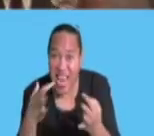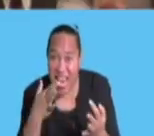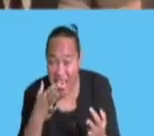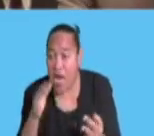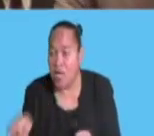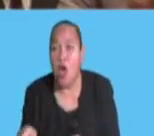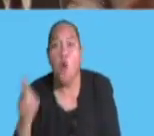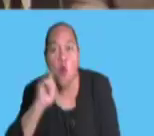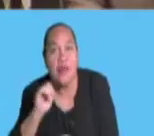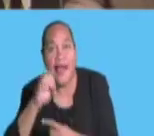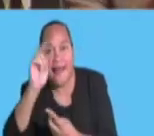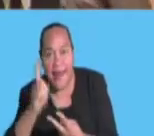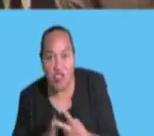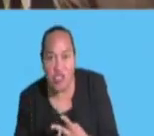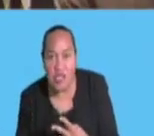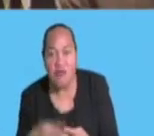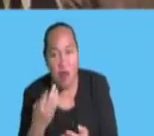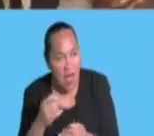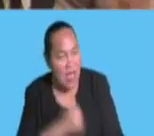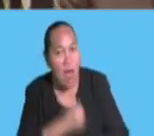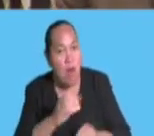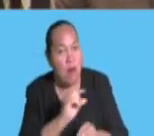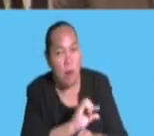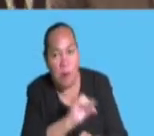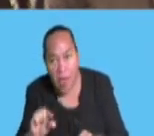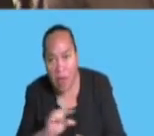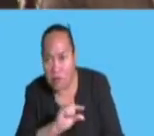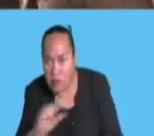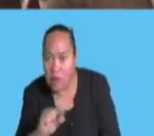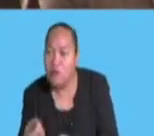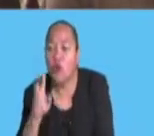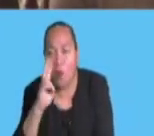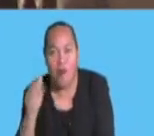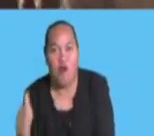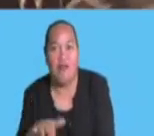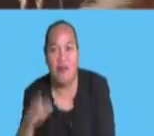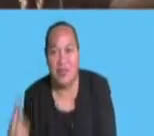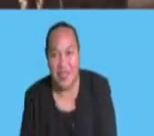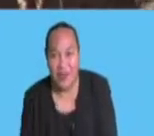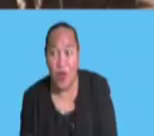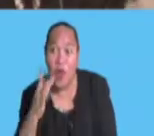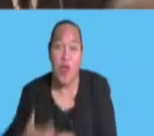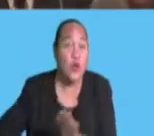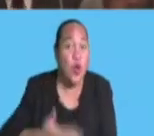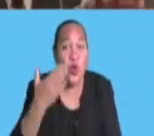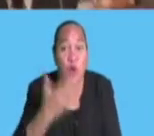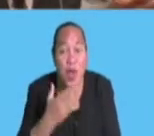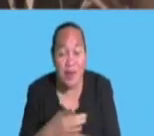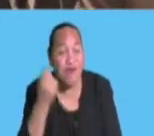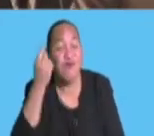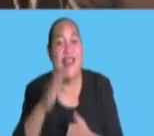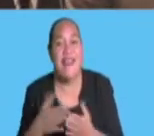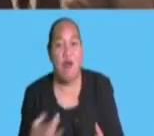their water and their electricity is subsidized to make sure they can look after themselves. When they go to work, they realize now that